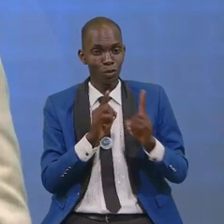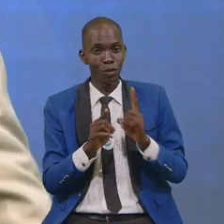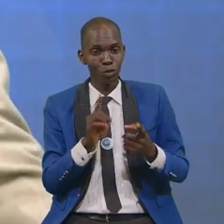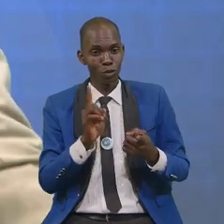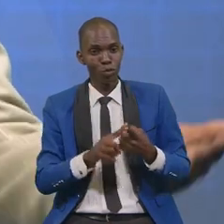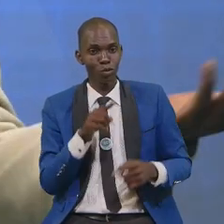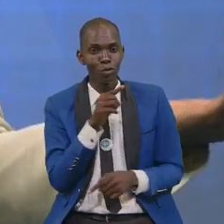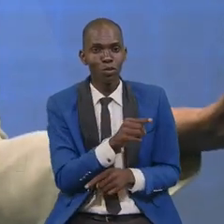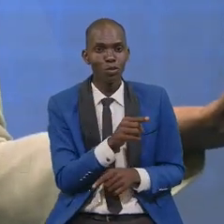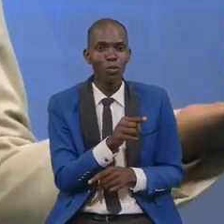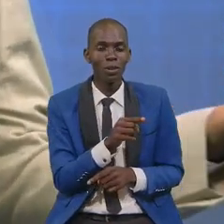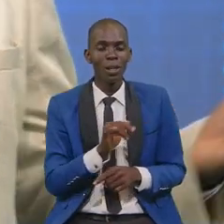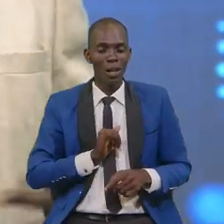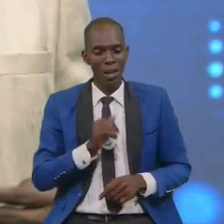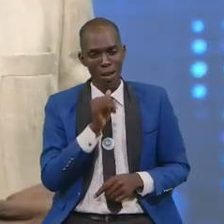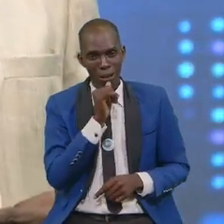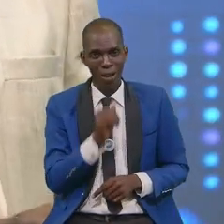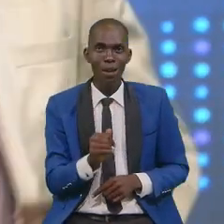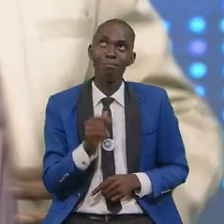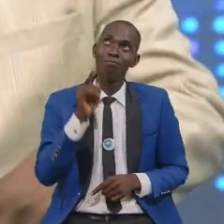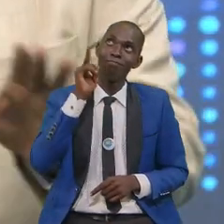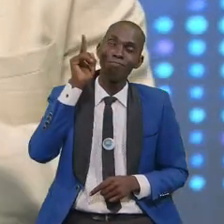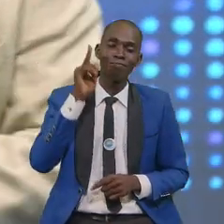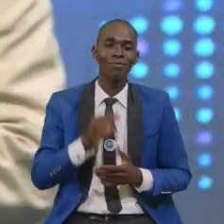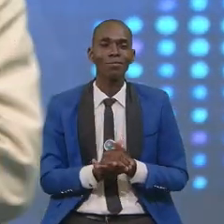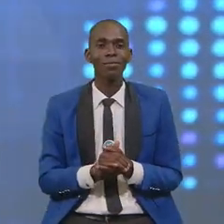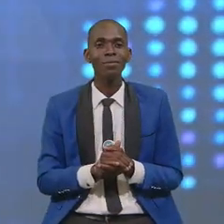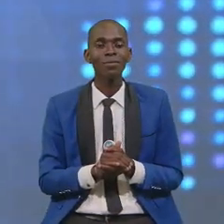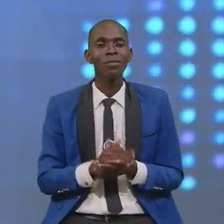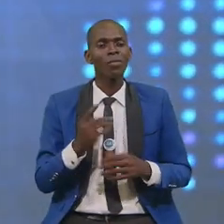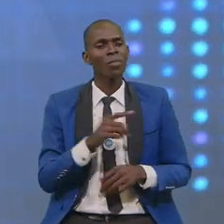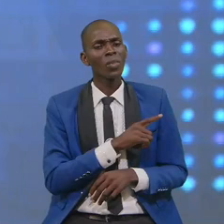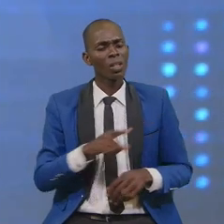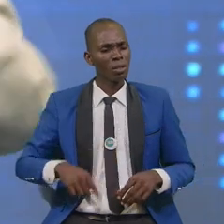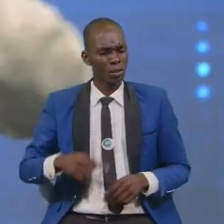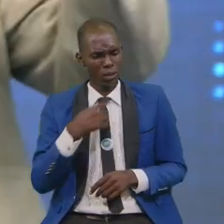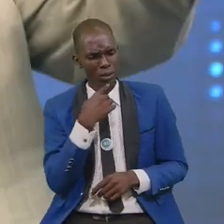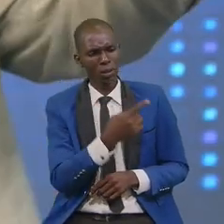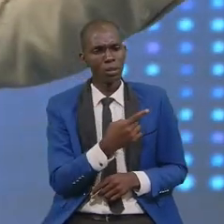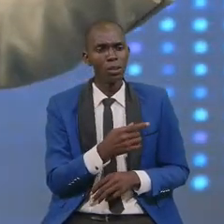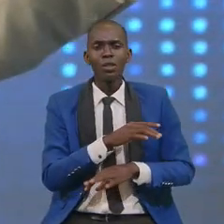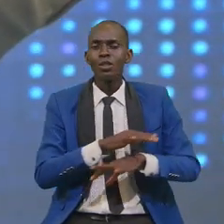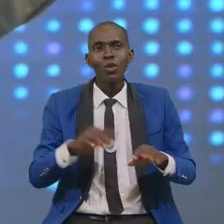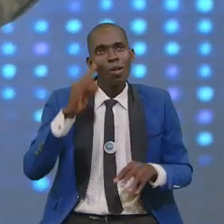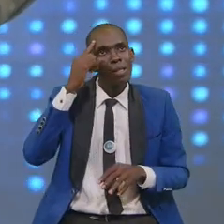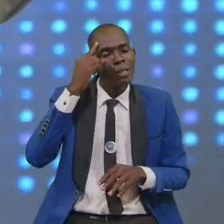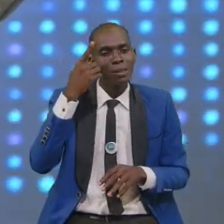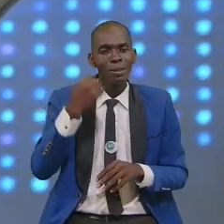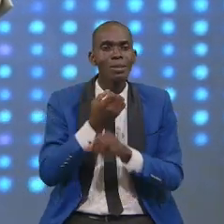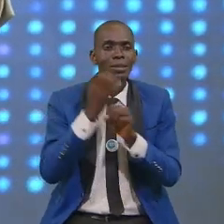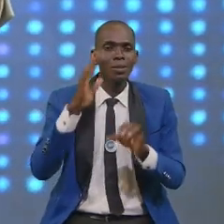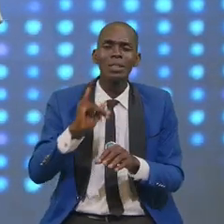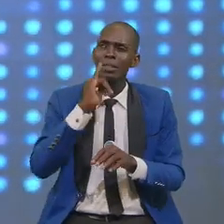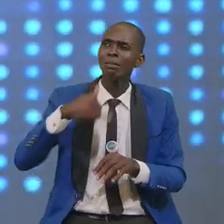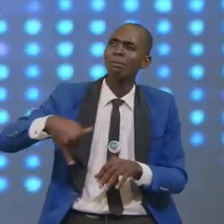thee, I am he. The Lord said, don't think that the Savior is far away. I'm the